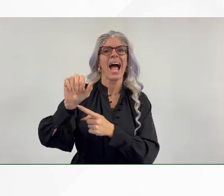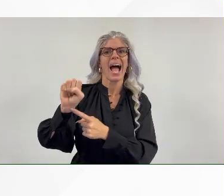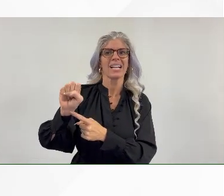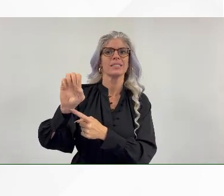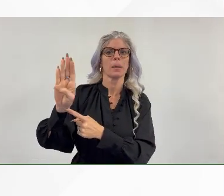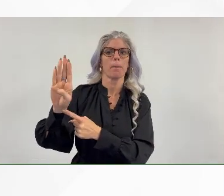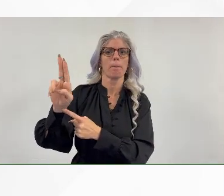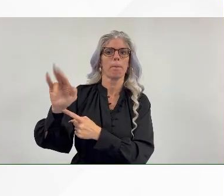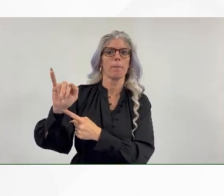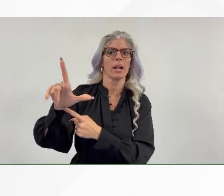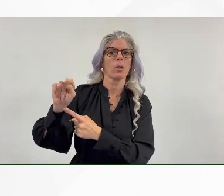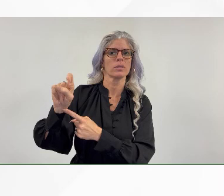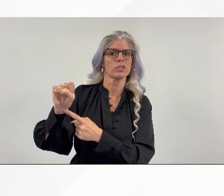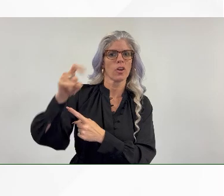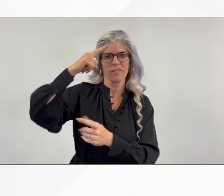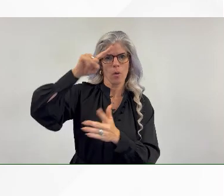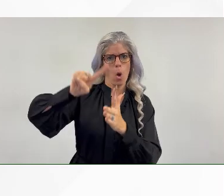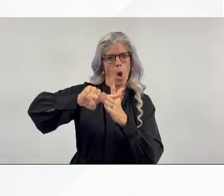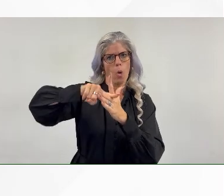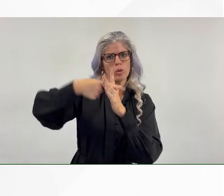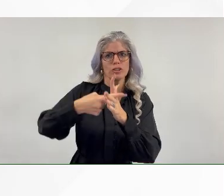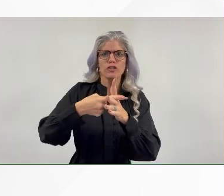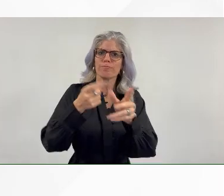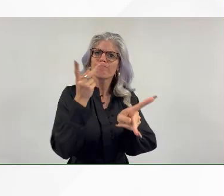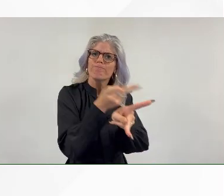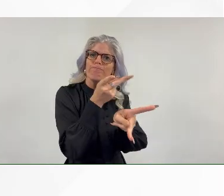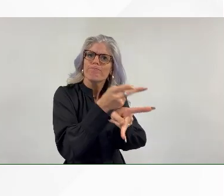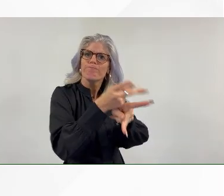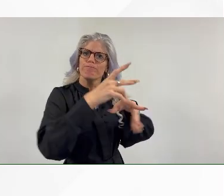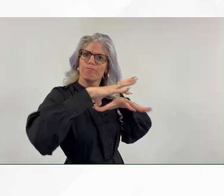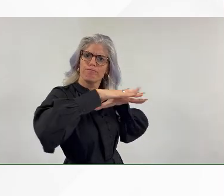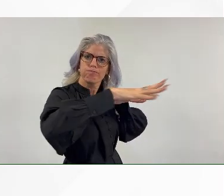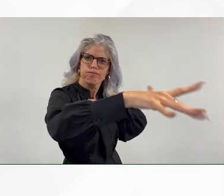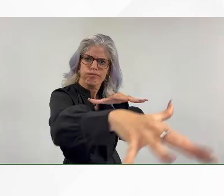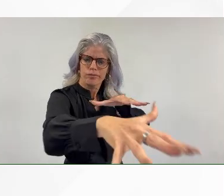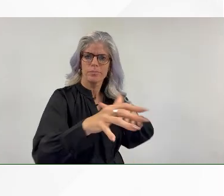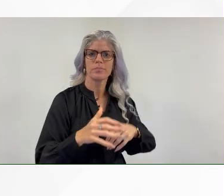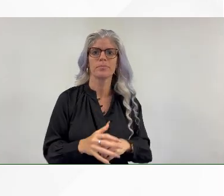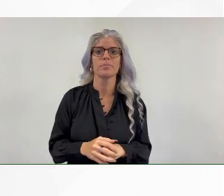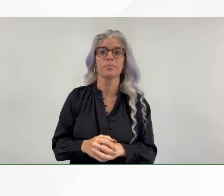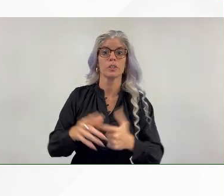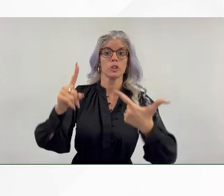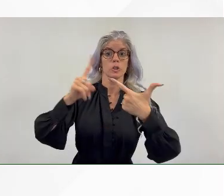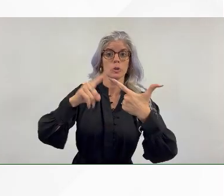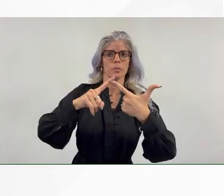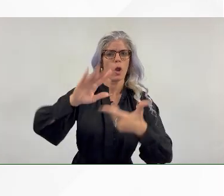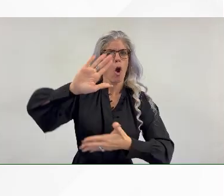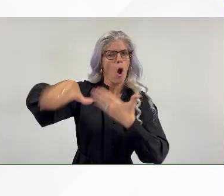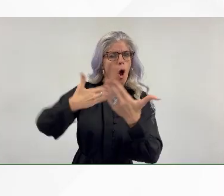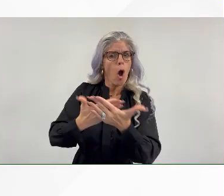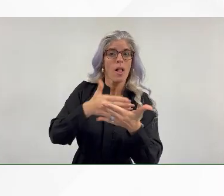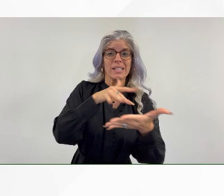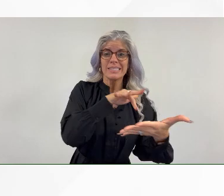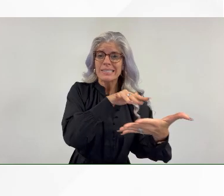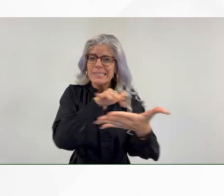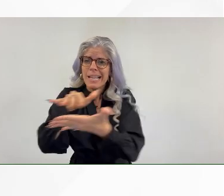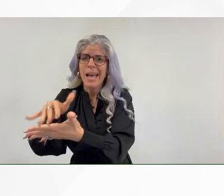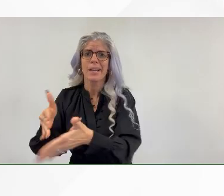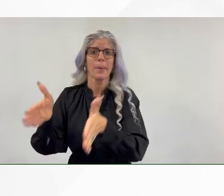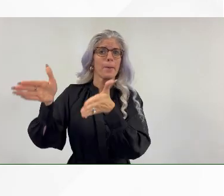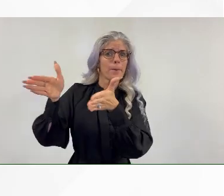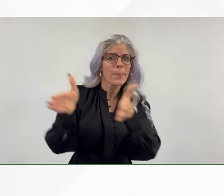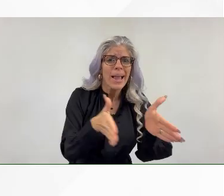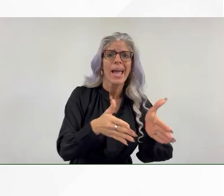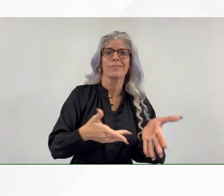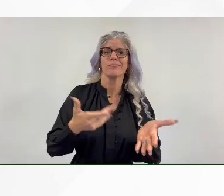documentation and details of the maintenance plan, including how the need for renourishment is determined and funded, and pre- and post-storm profiles